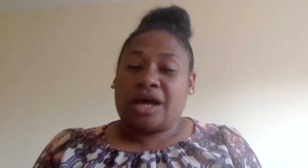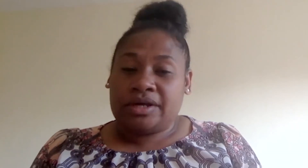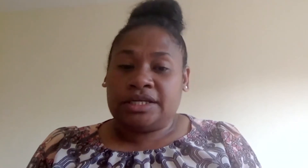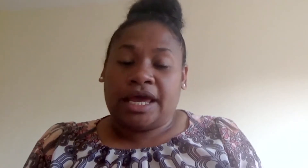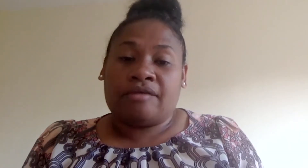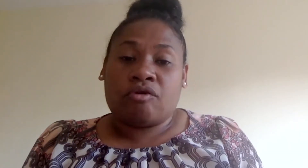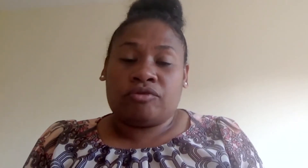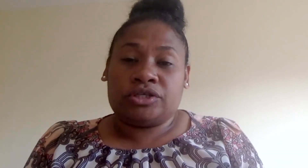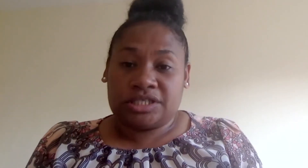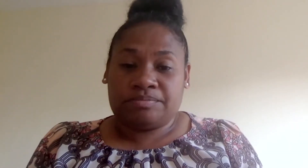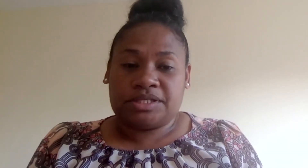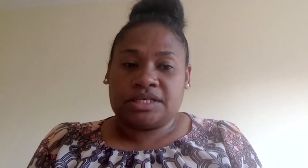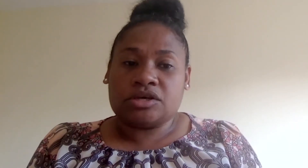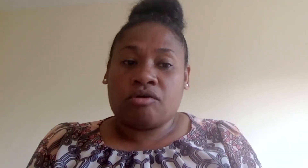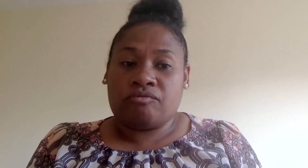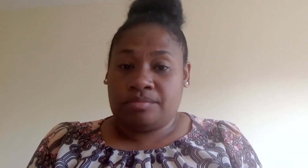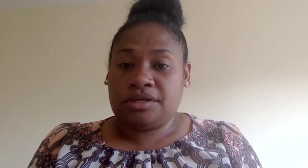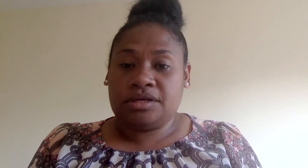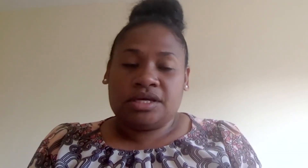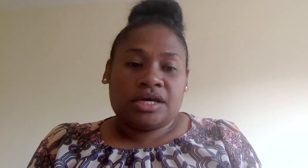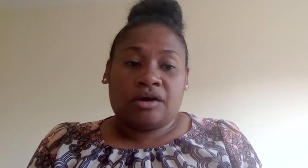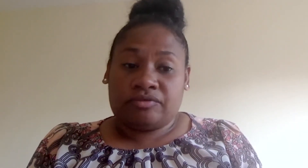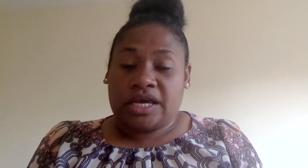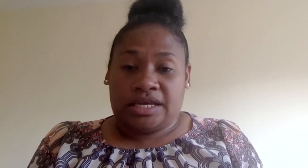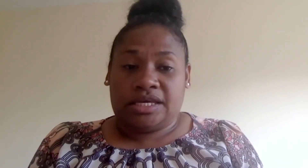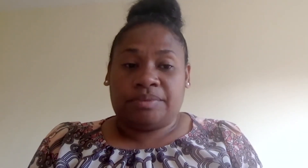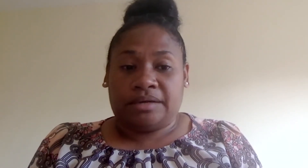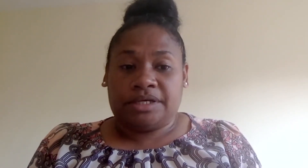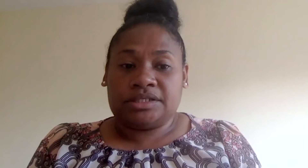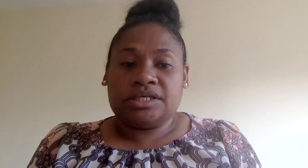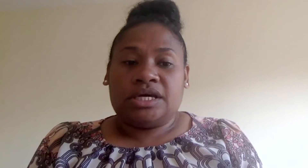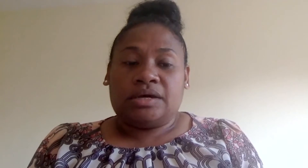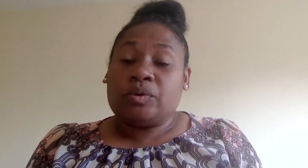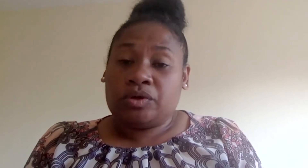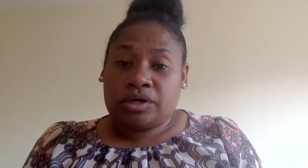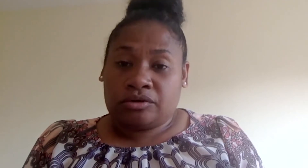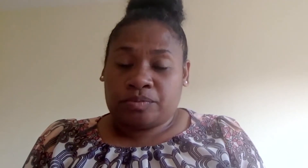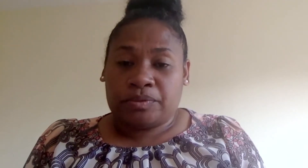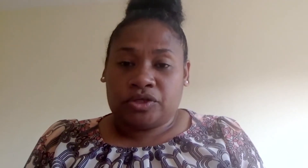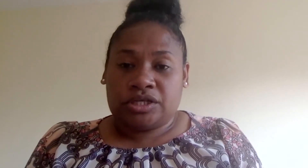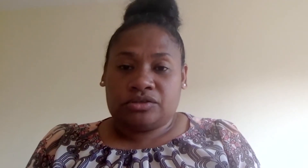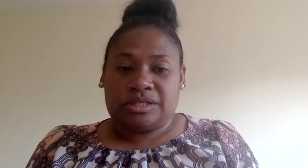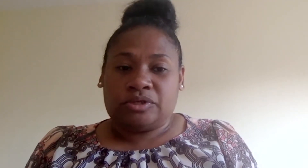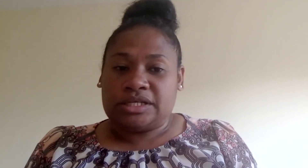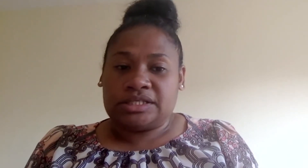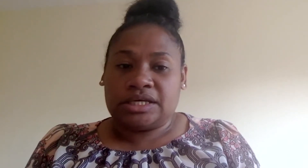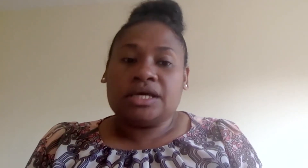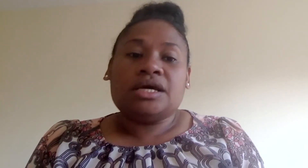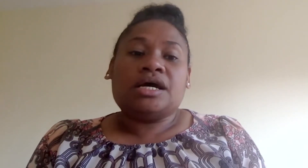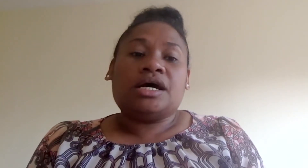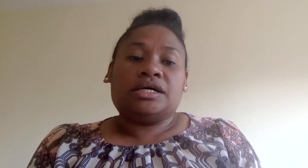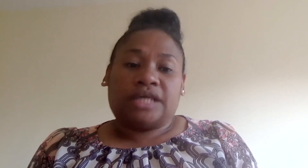So currently they have over 60% of women out of the 80 in parliament. When we look across Papua New Guinea to